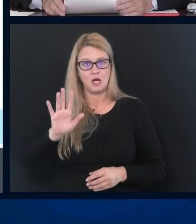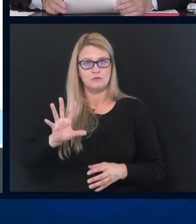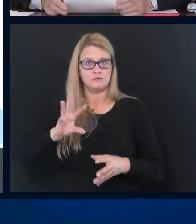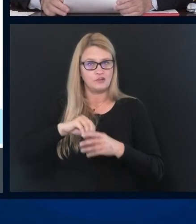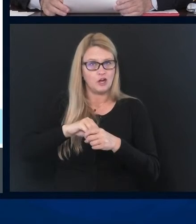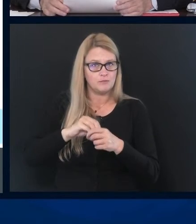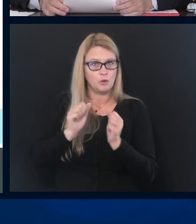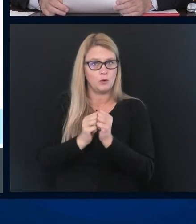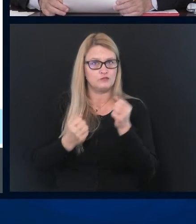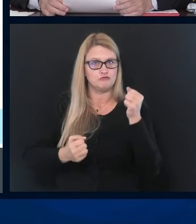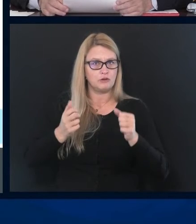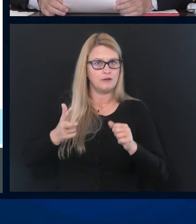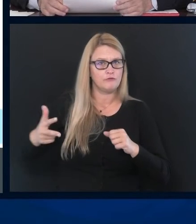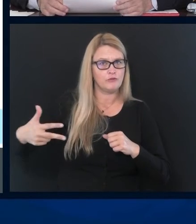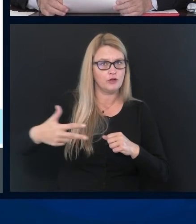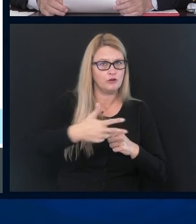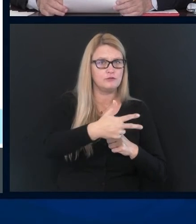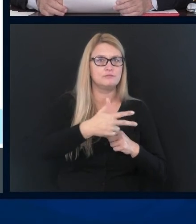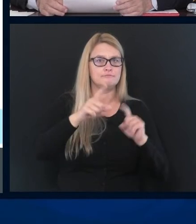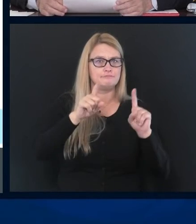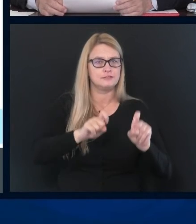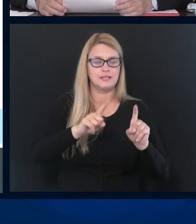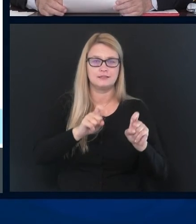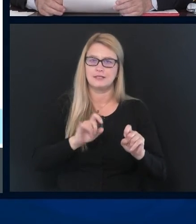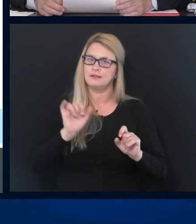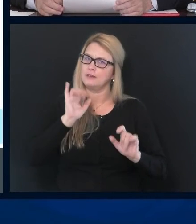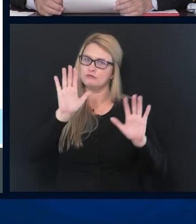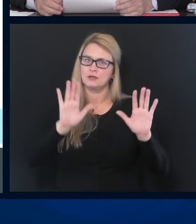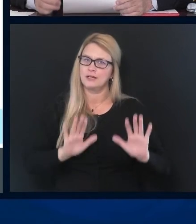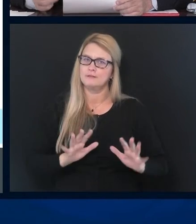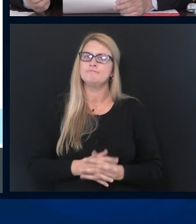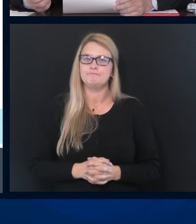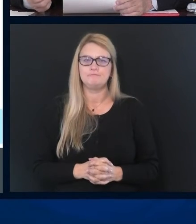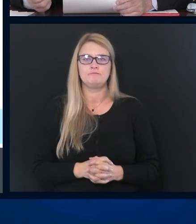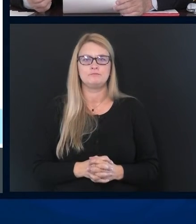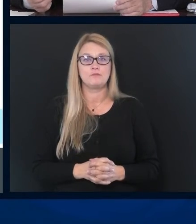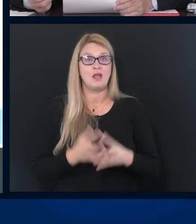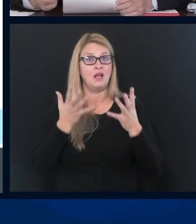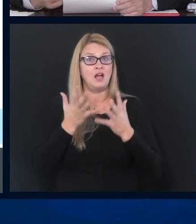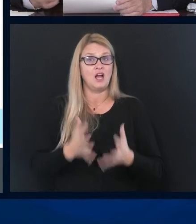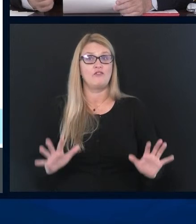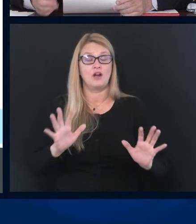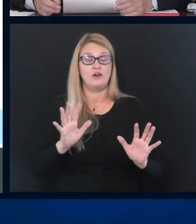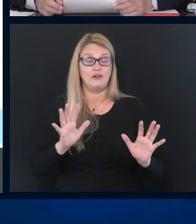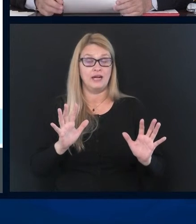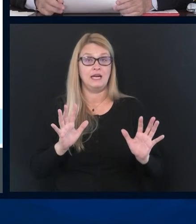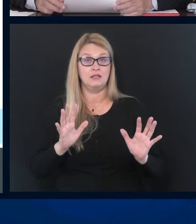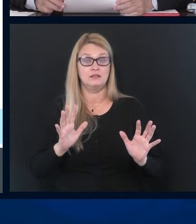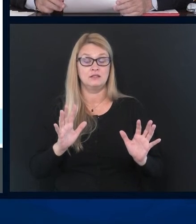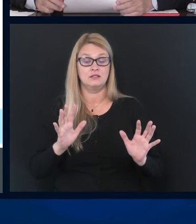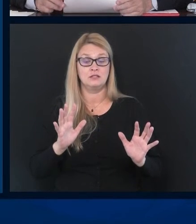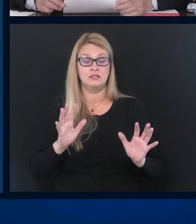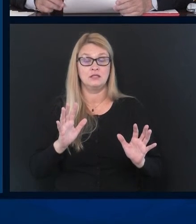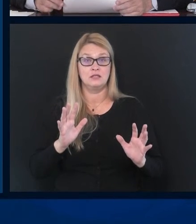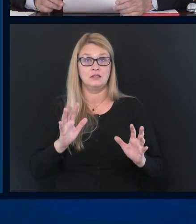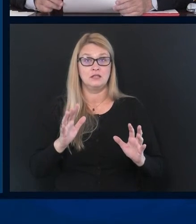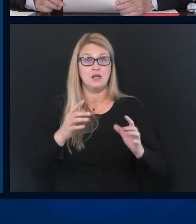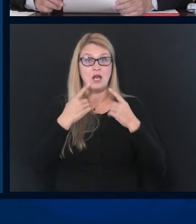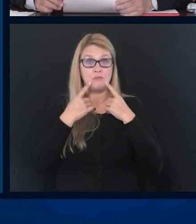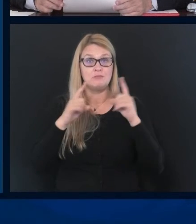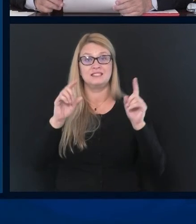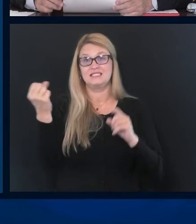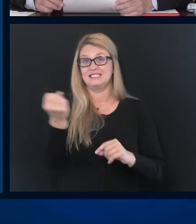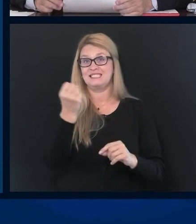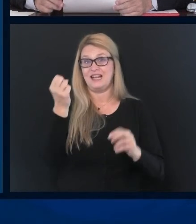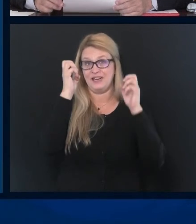drive-through pharmacy testing that they've done, which is unbelievable. I've already spoke to this, but the Saturday education